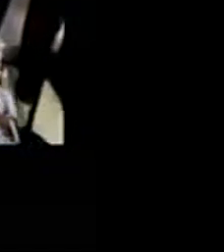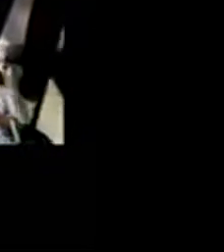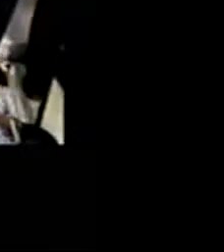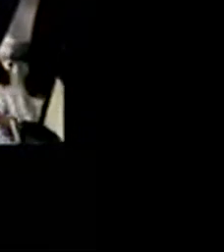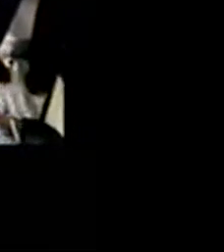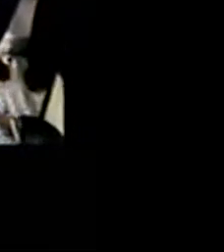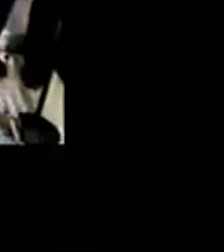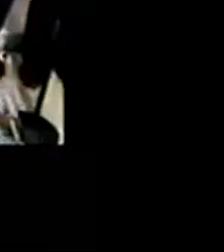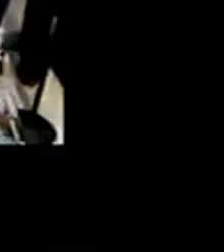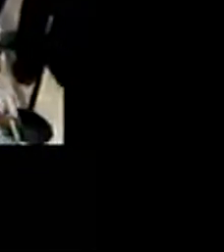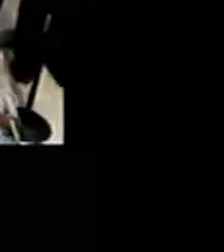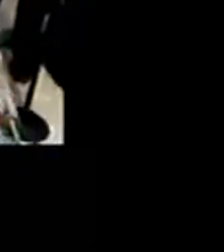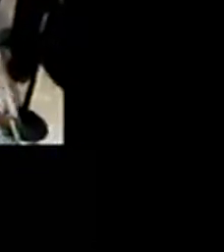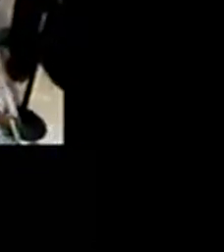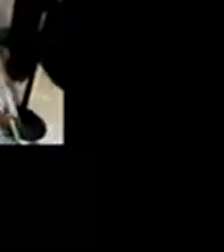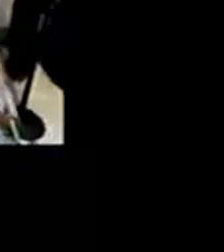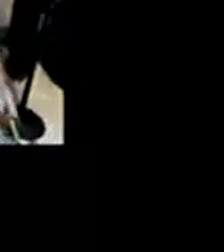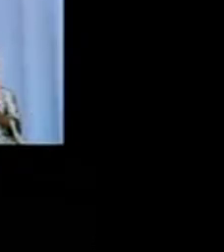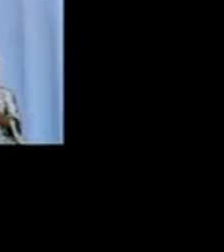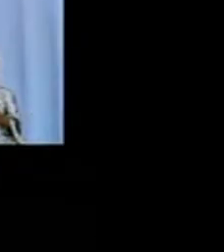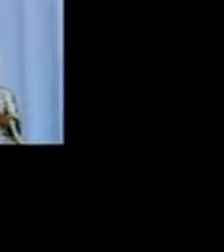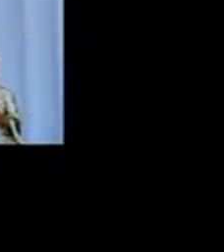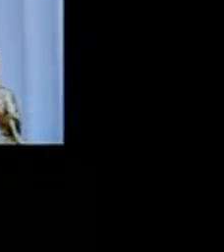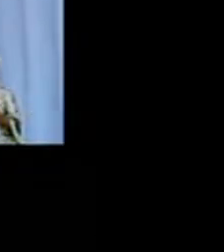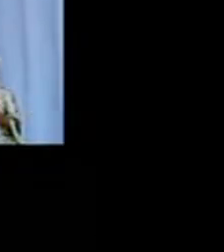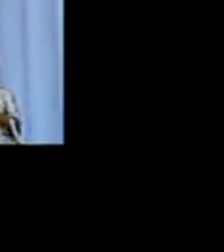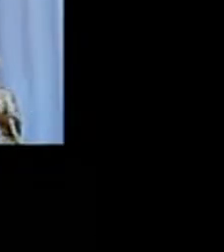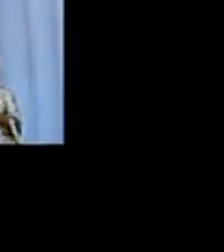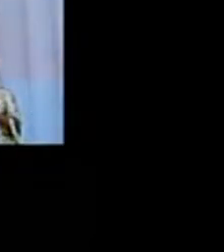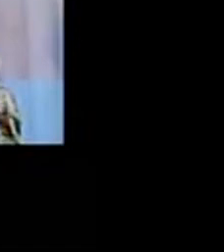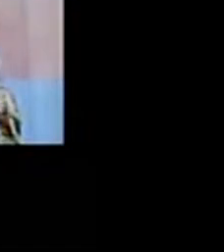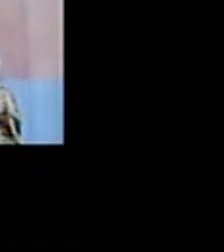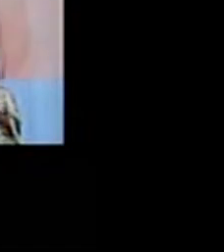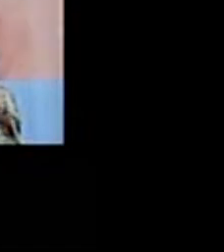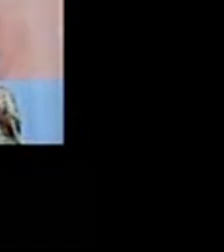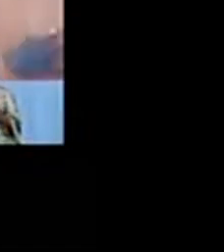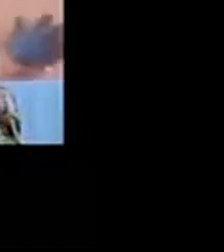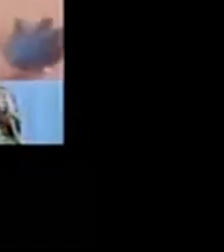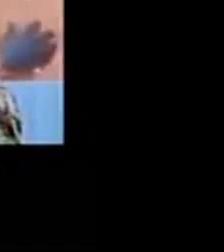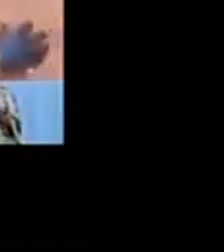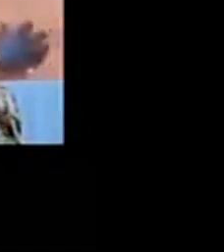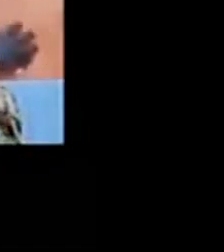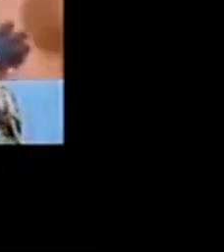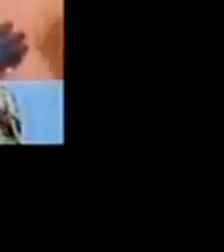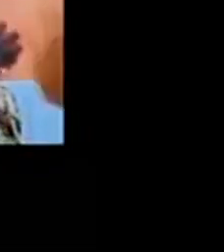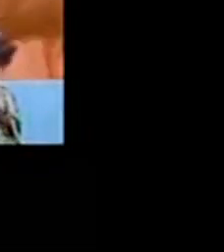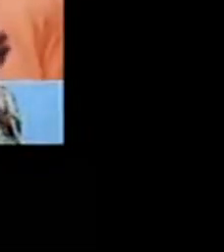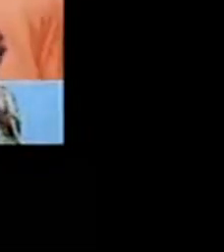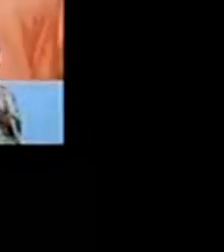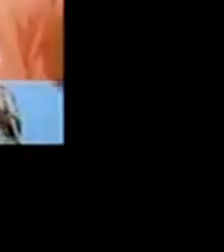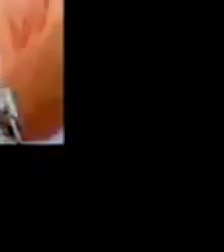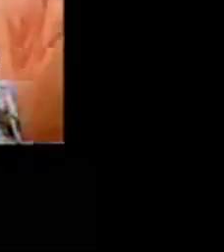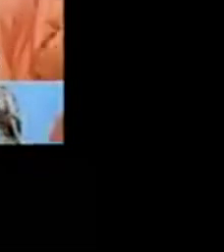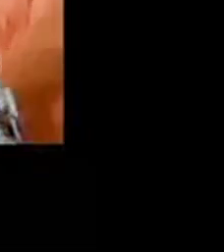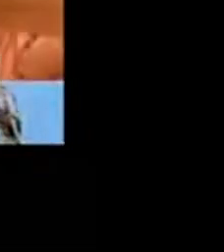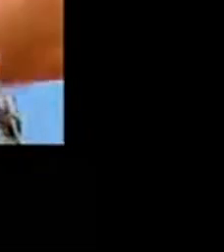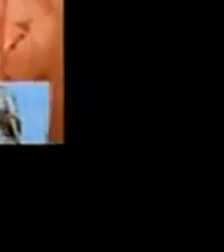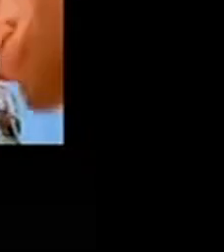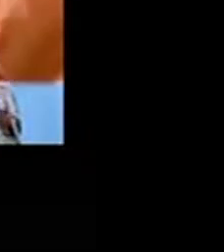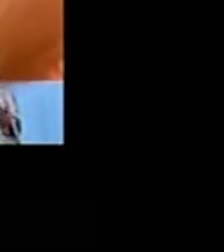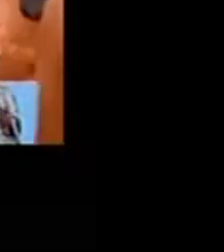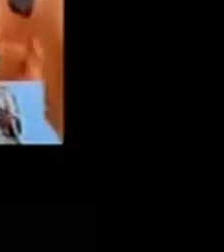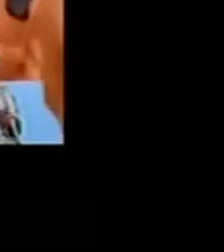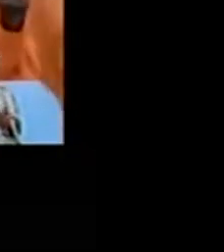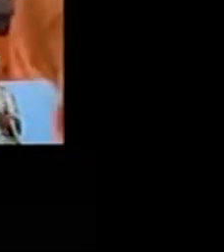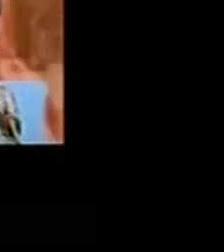am a child of God. I'm a happy child of God. I am a